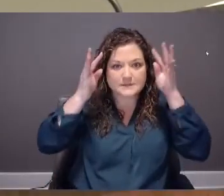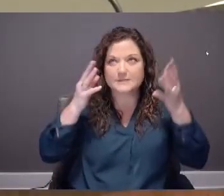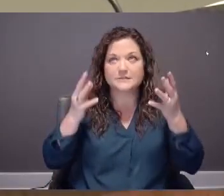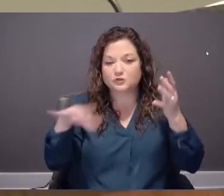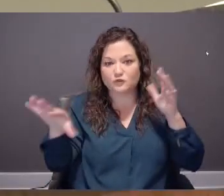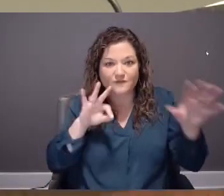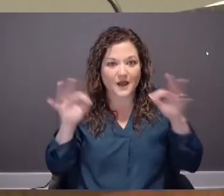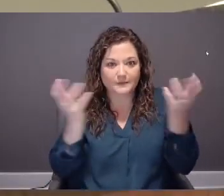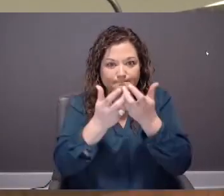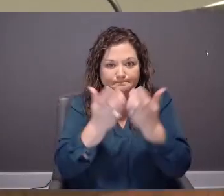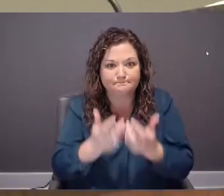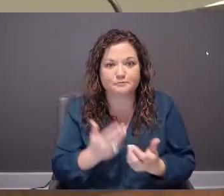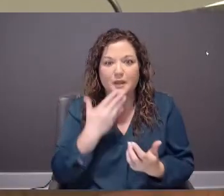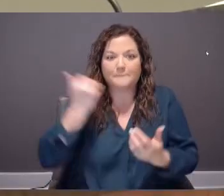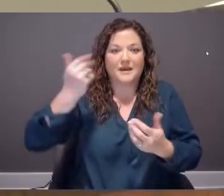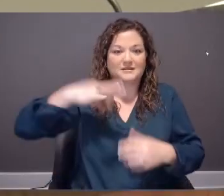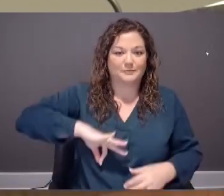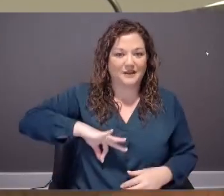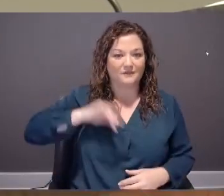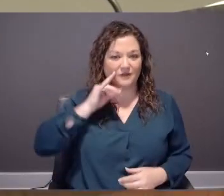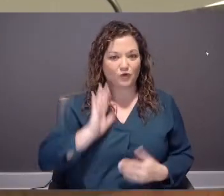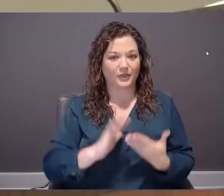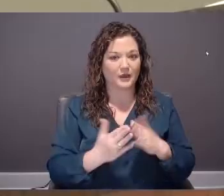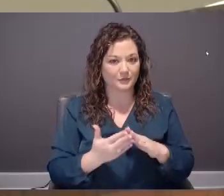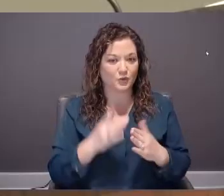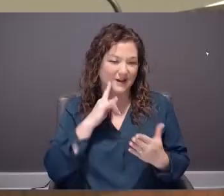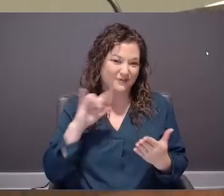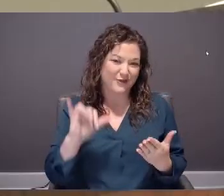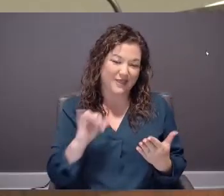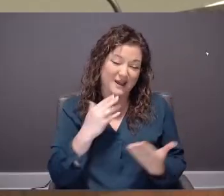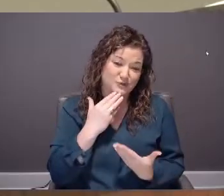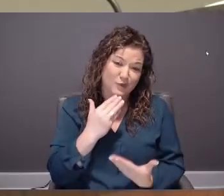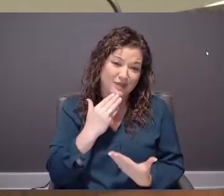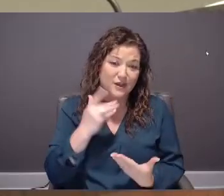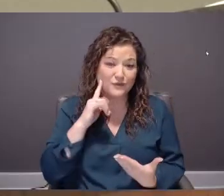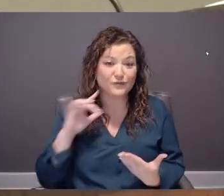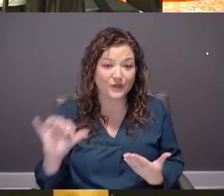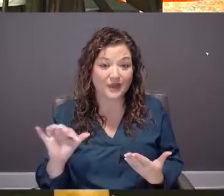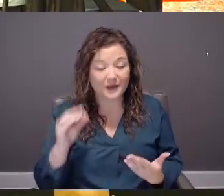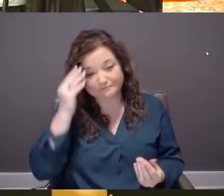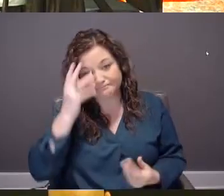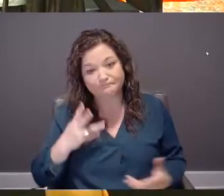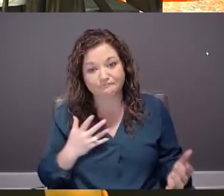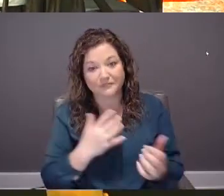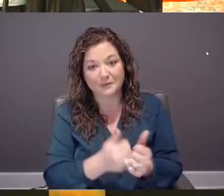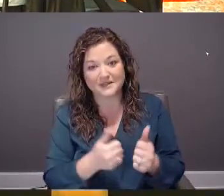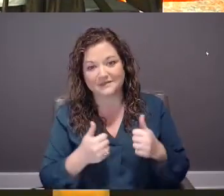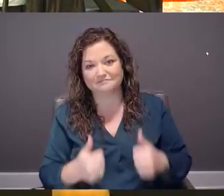use for these funds and acting on that. So I appreciate that, and thanks for this update.